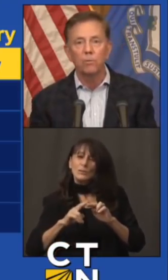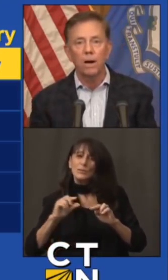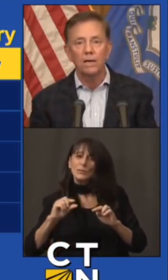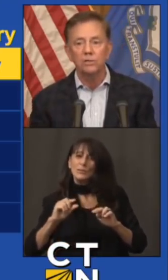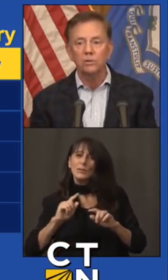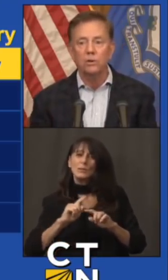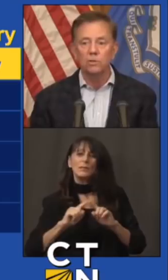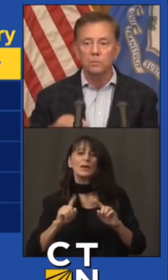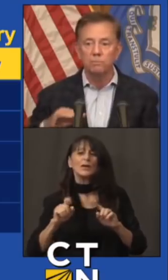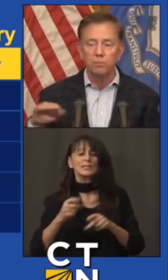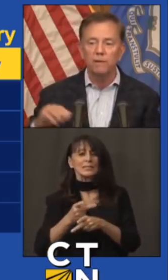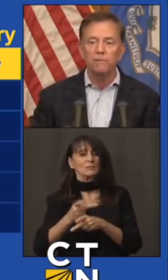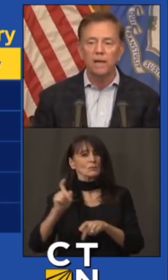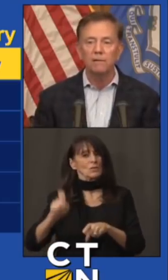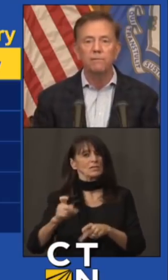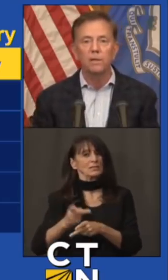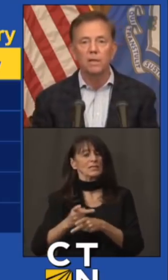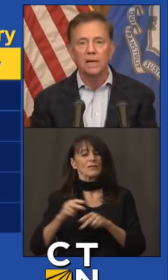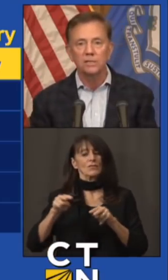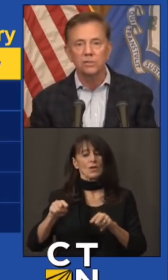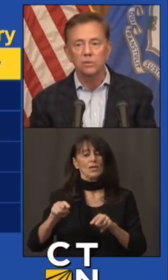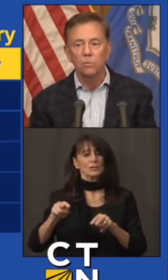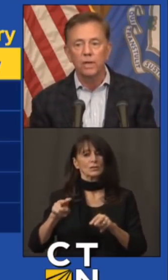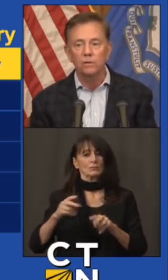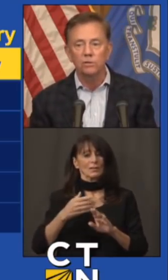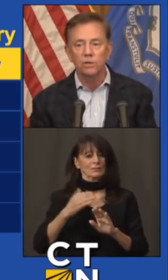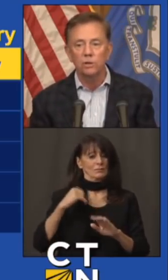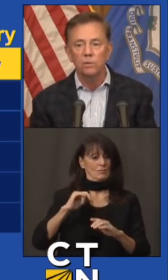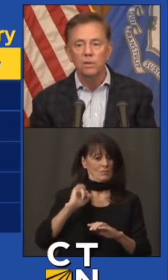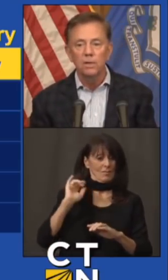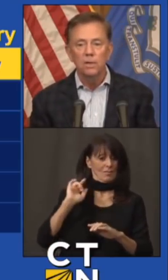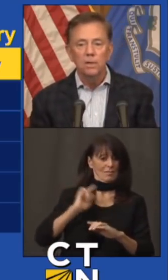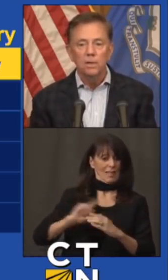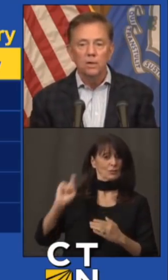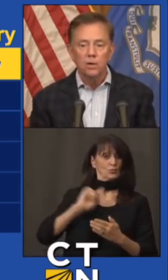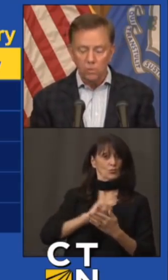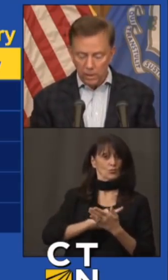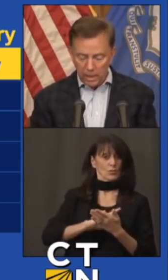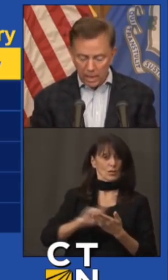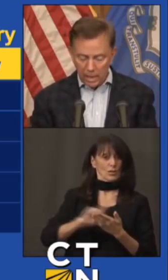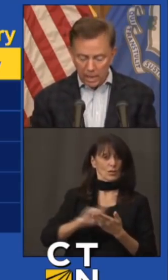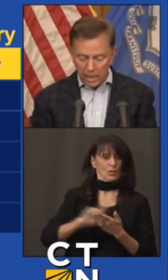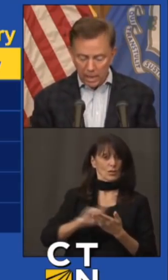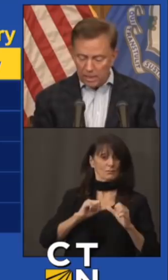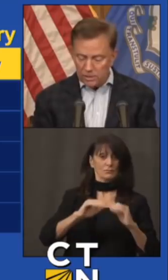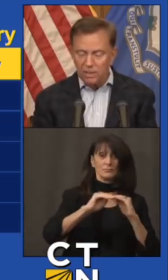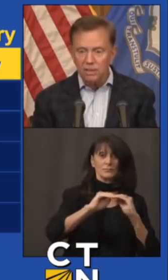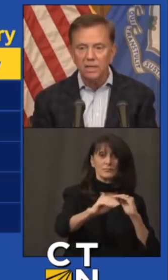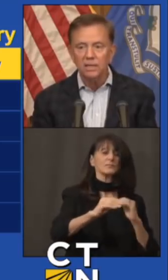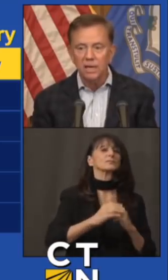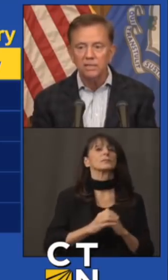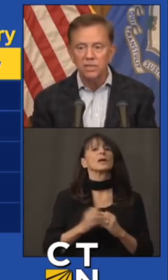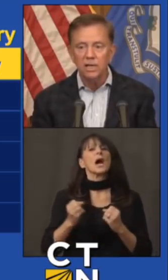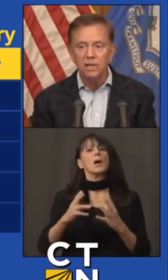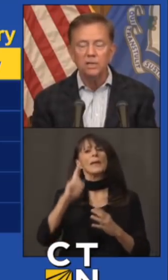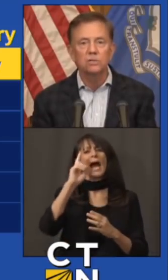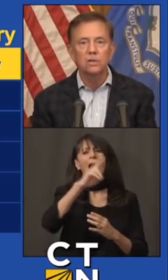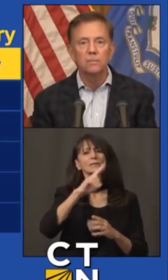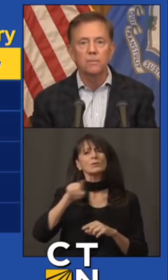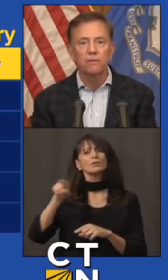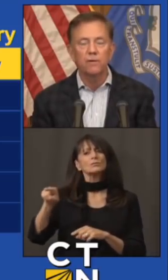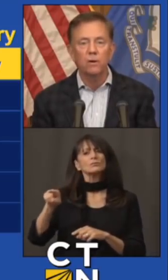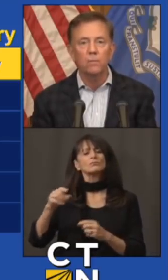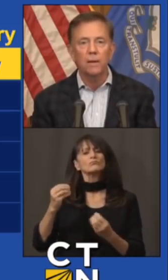something we watch, although it's been pretty flat for the last week or so. Currently hospitalized, I think 19